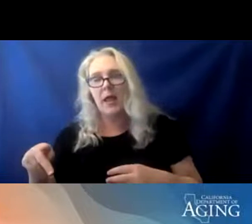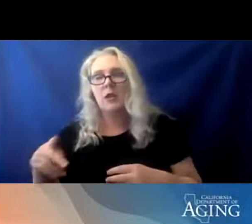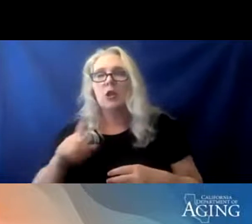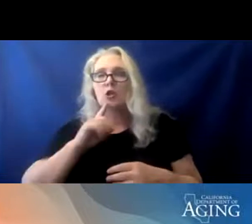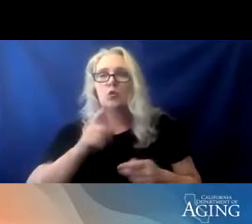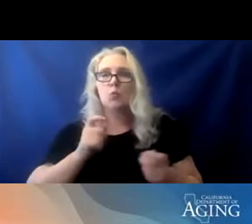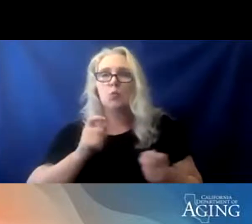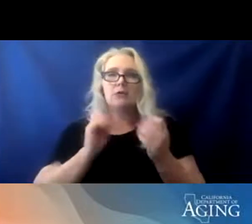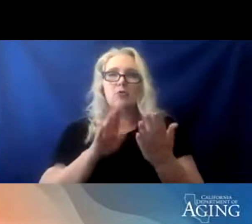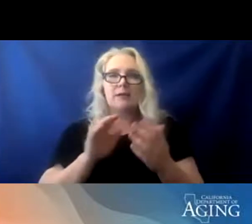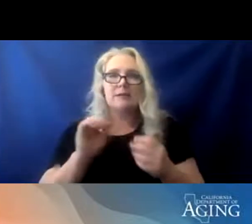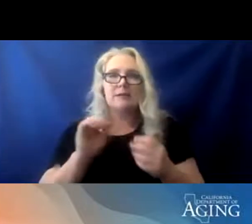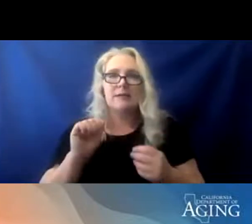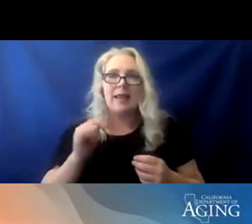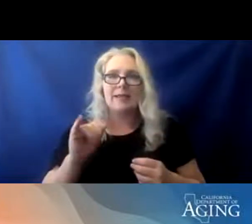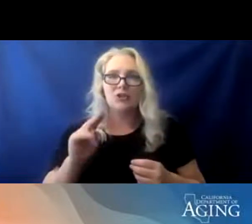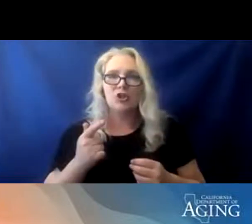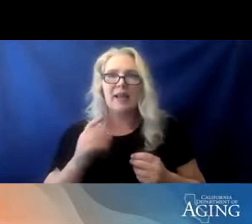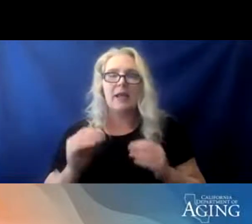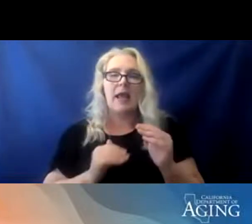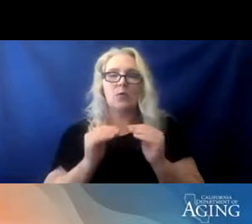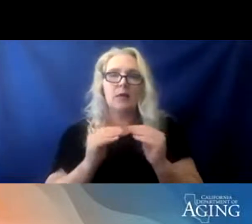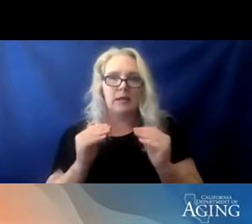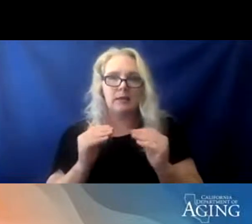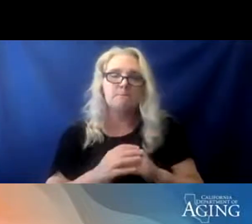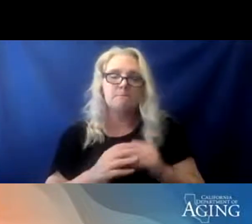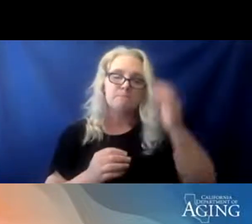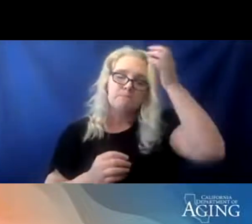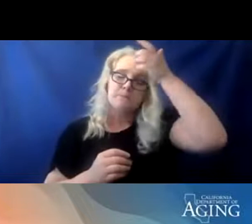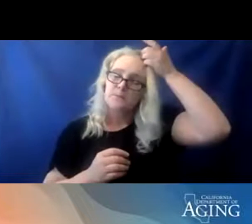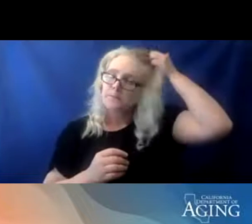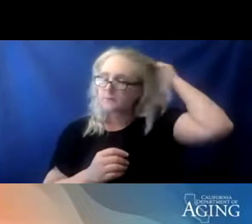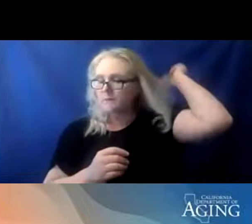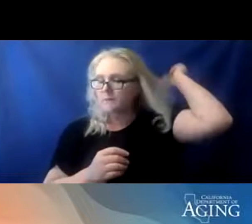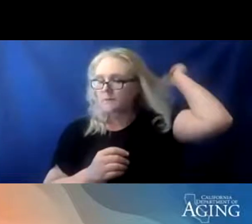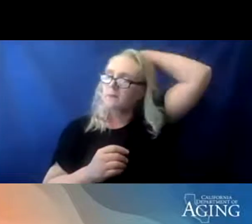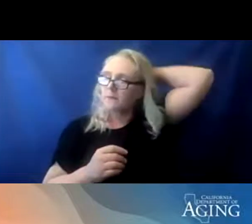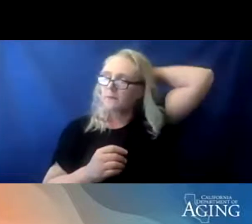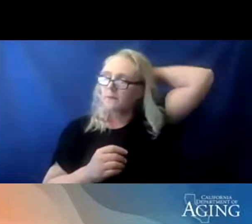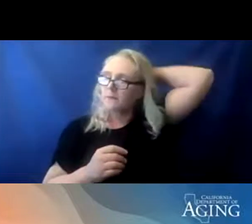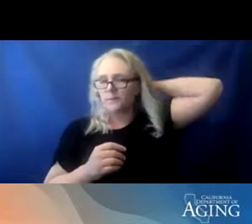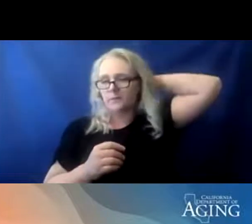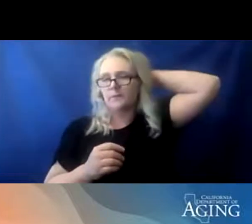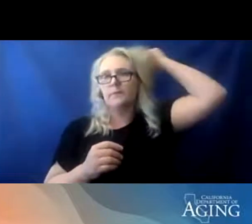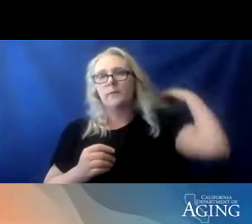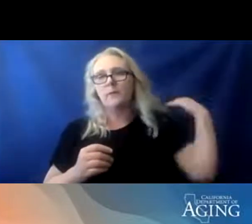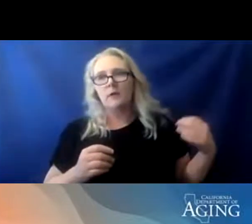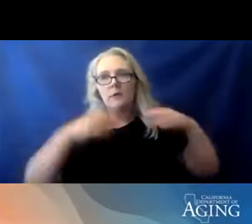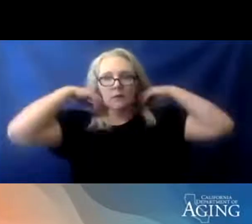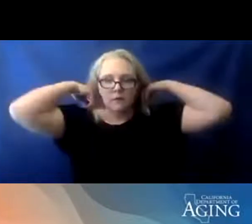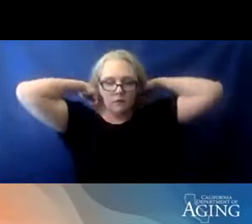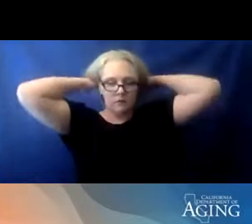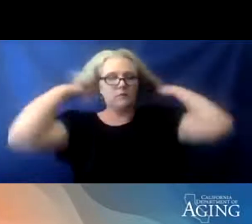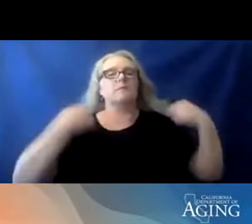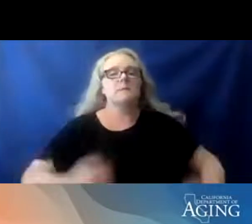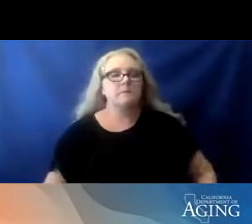address aging and equity on the ground. We'll also continue to partner with other organizations.